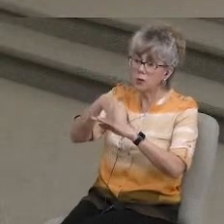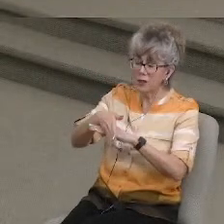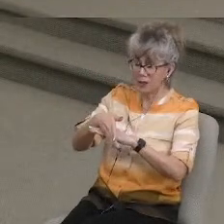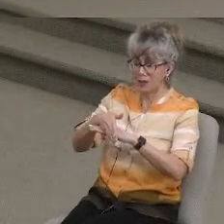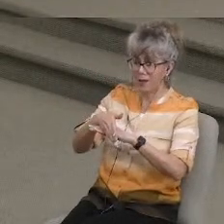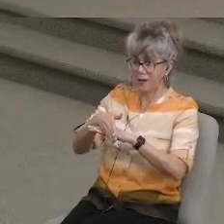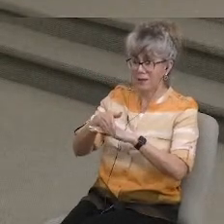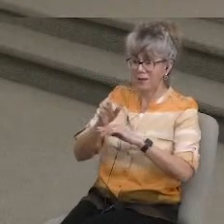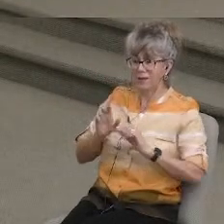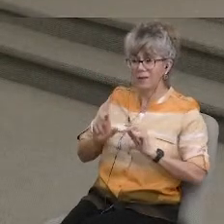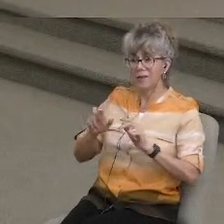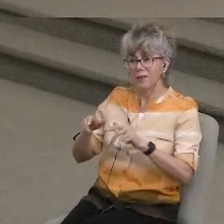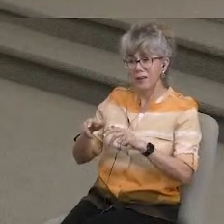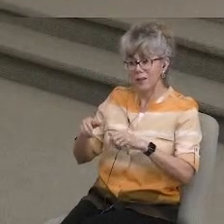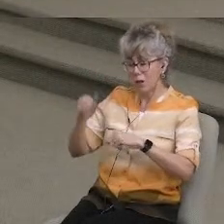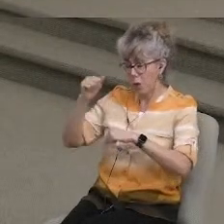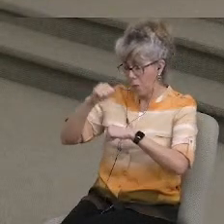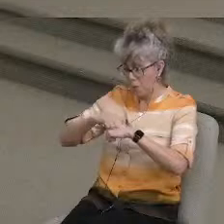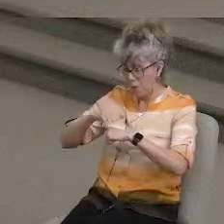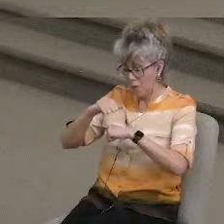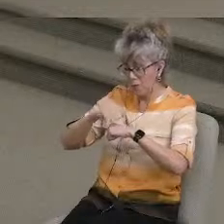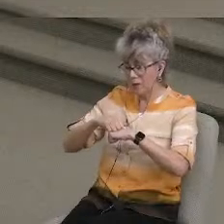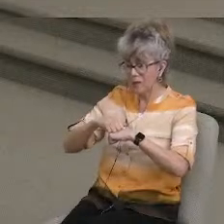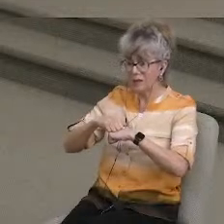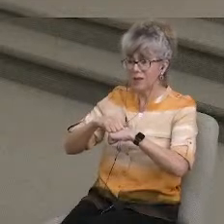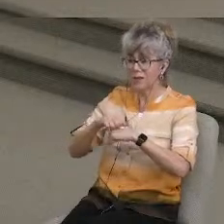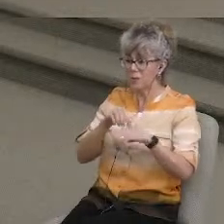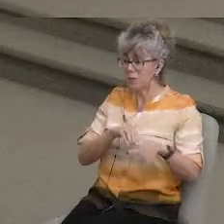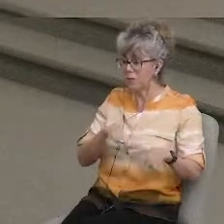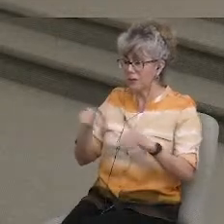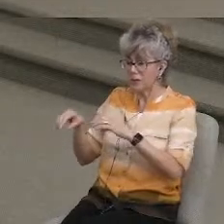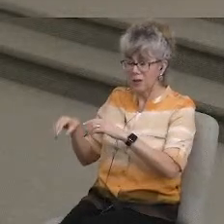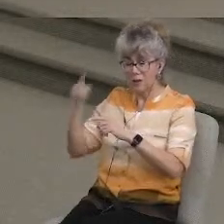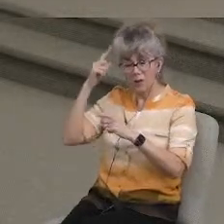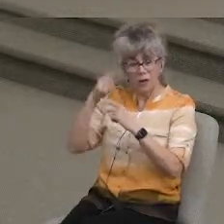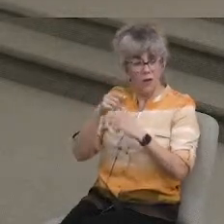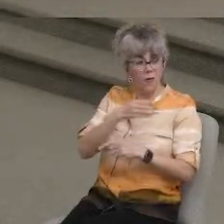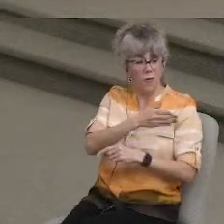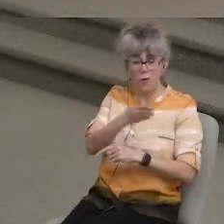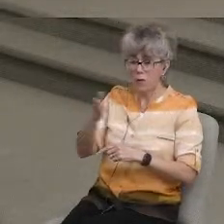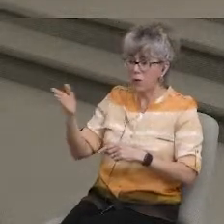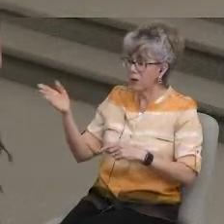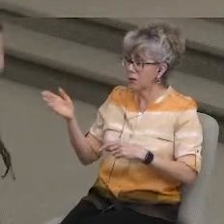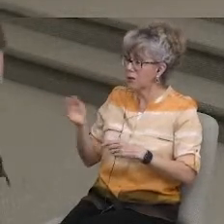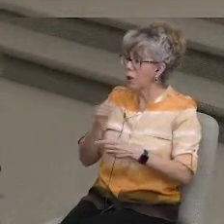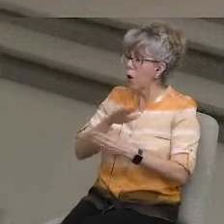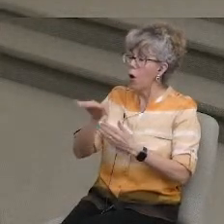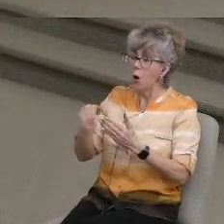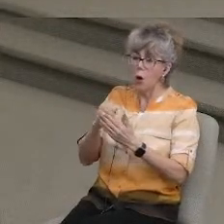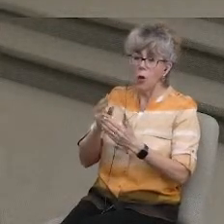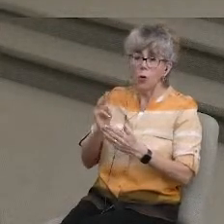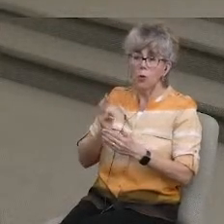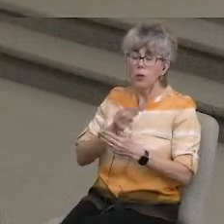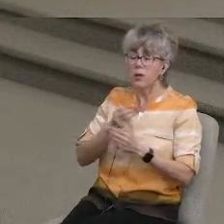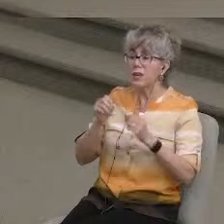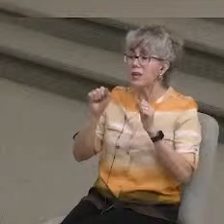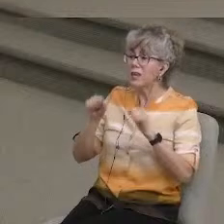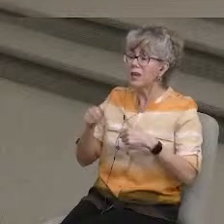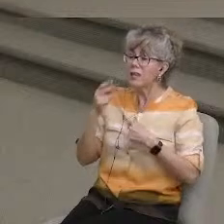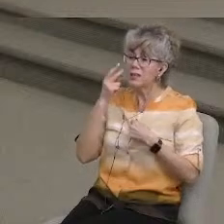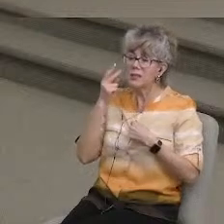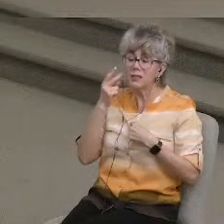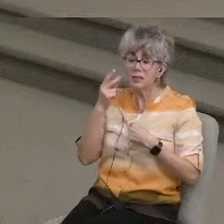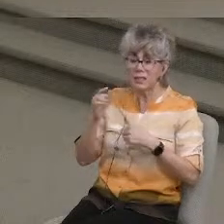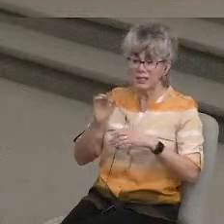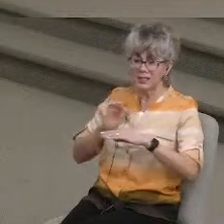He moved the stone for us so that all could see it was empty, so that we could all enter into